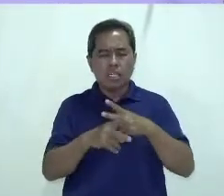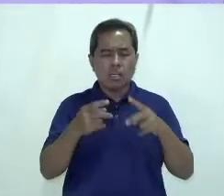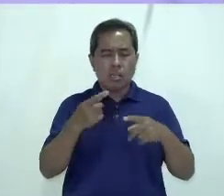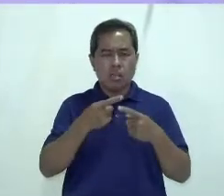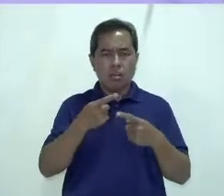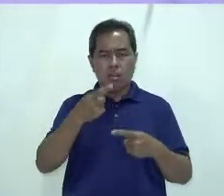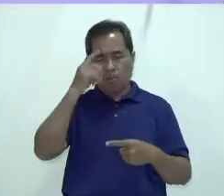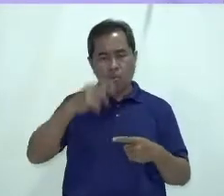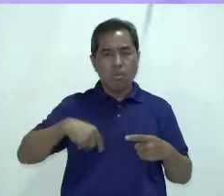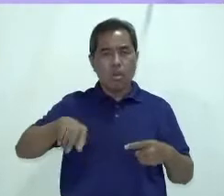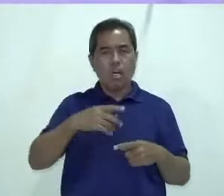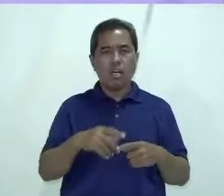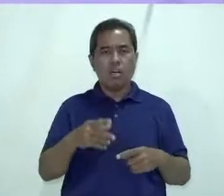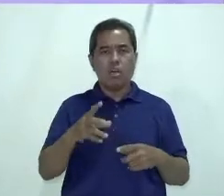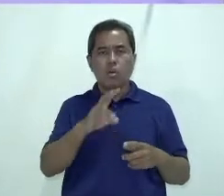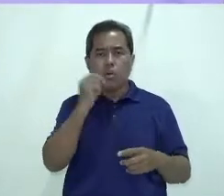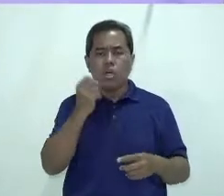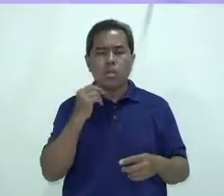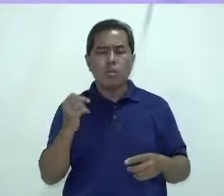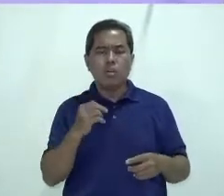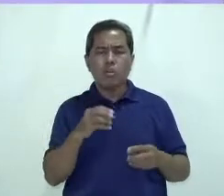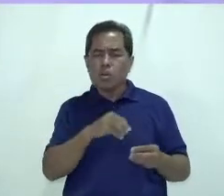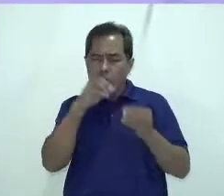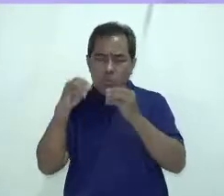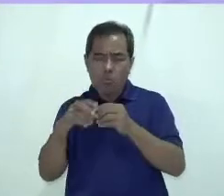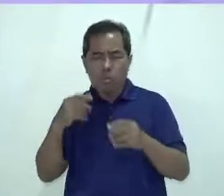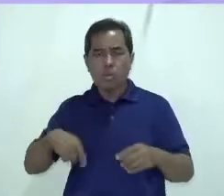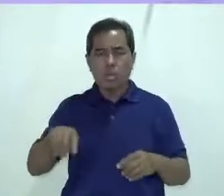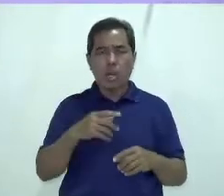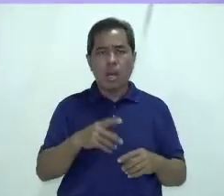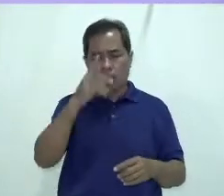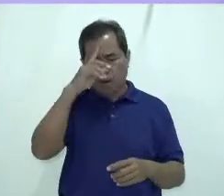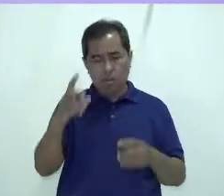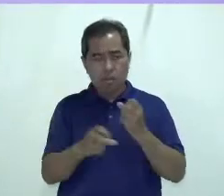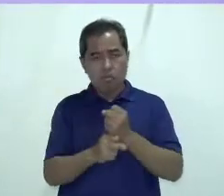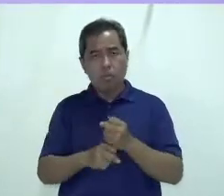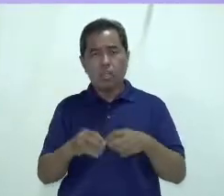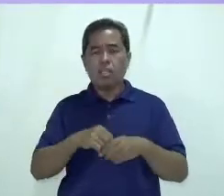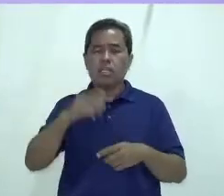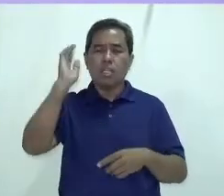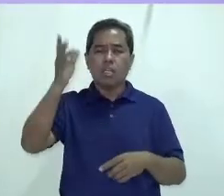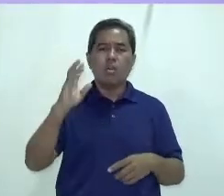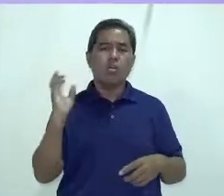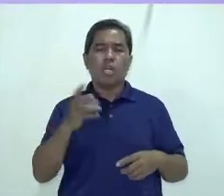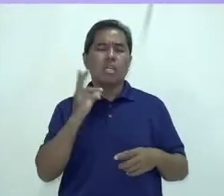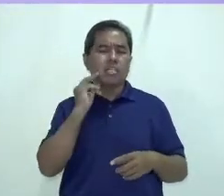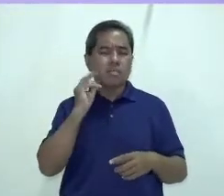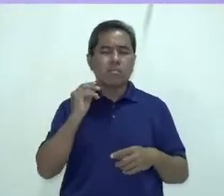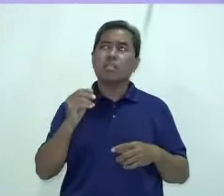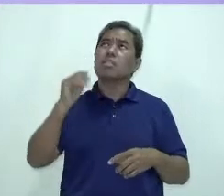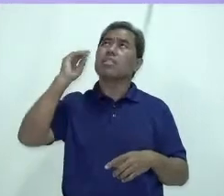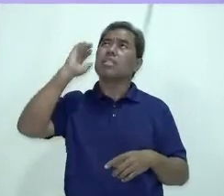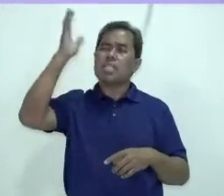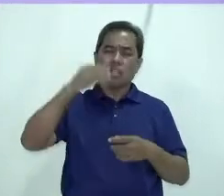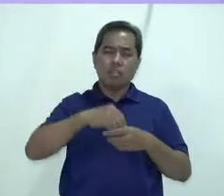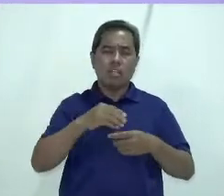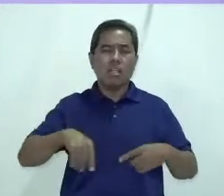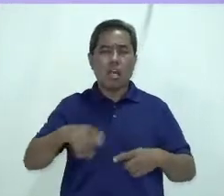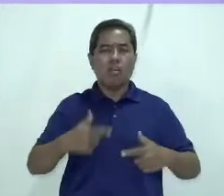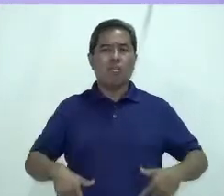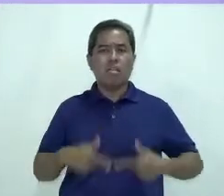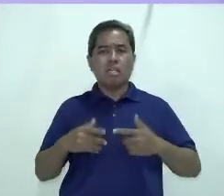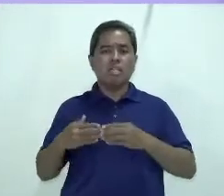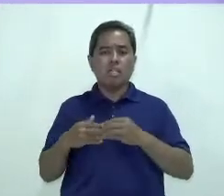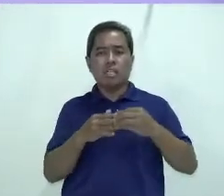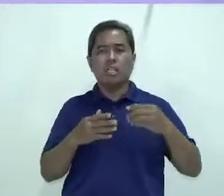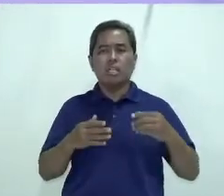faith and trust in Him today, we can actually experience Him in our own life, leading us. And if you